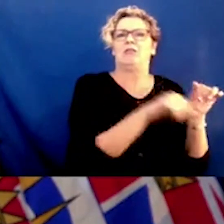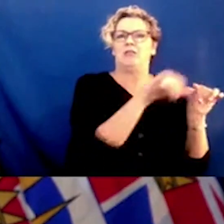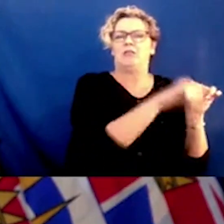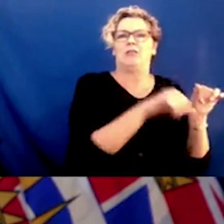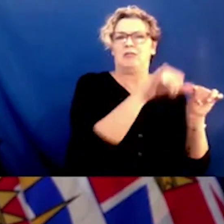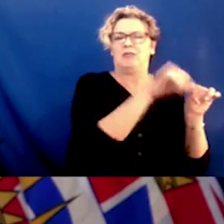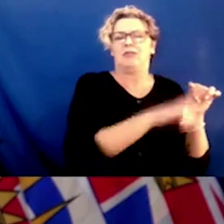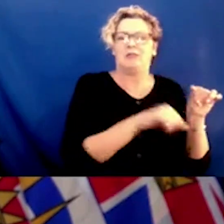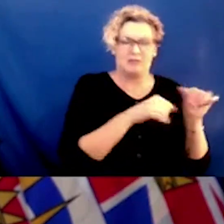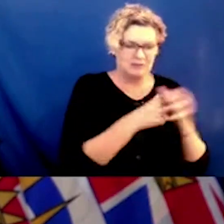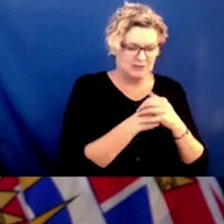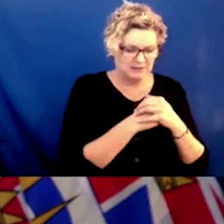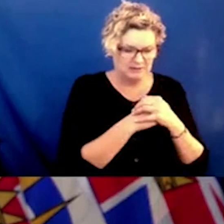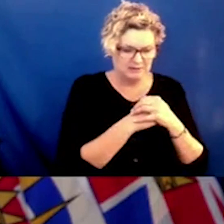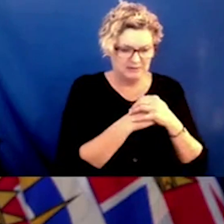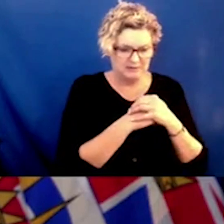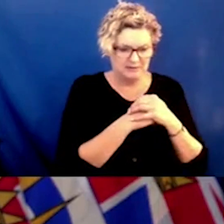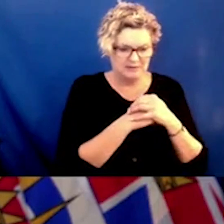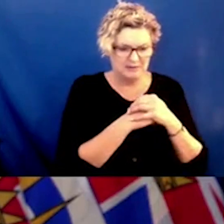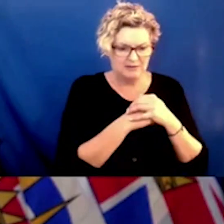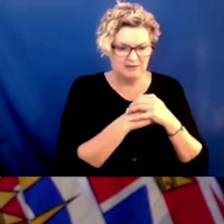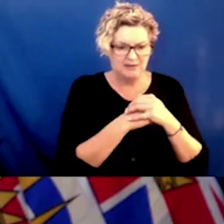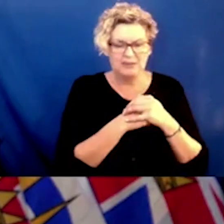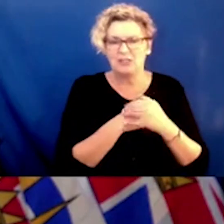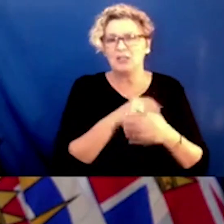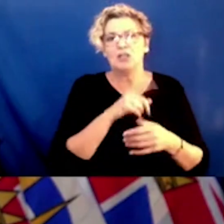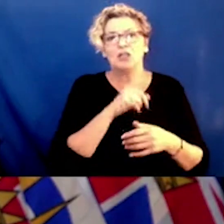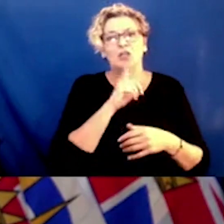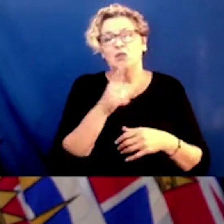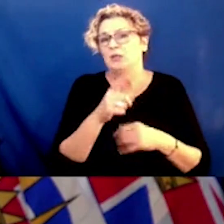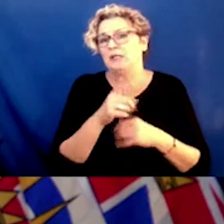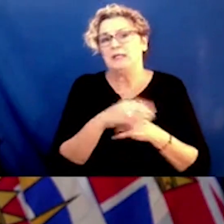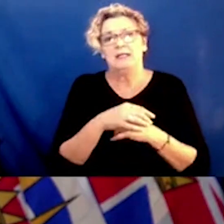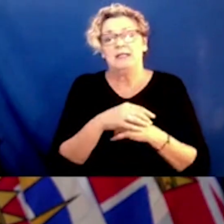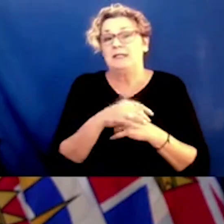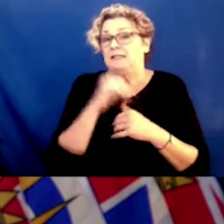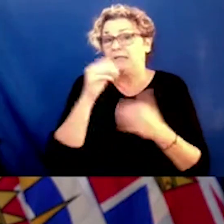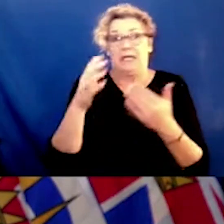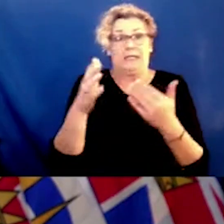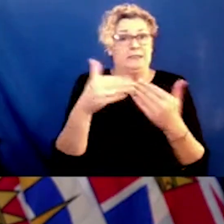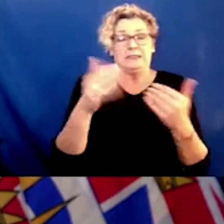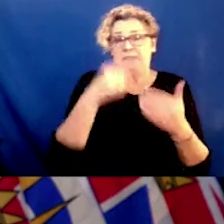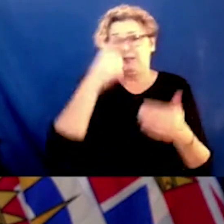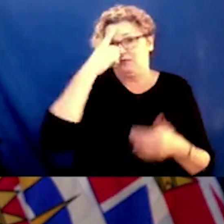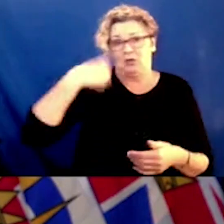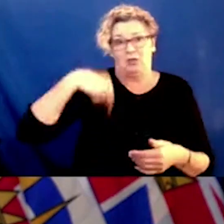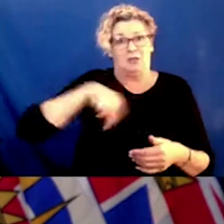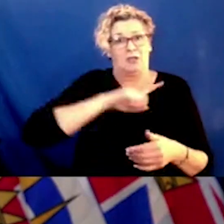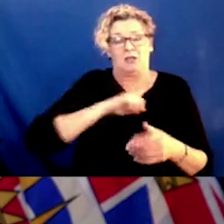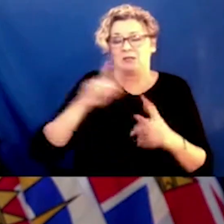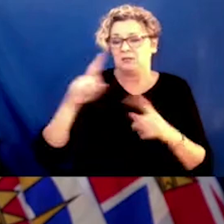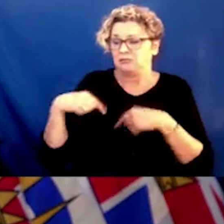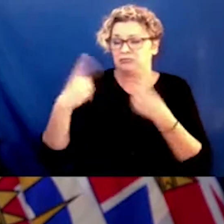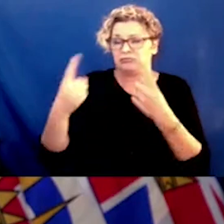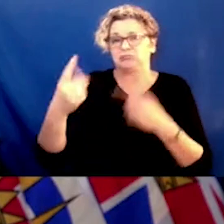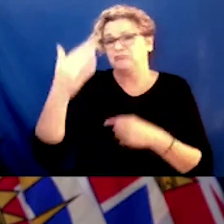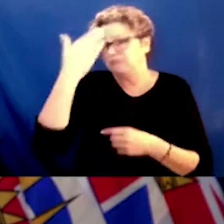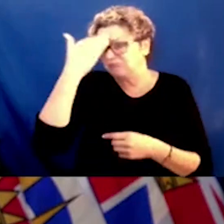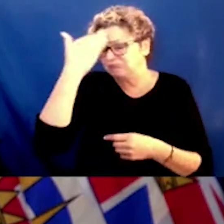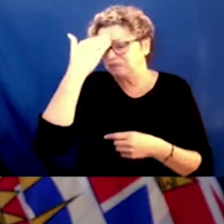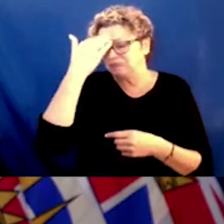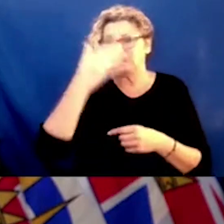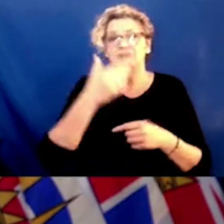chances of mixing. And don't share food and drinks. And always, always remember, if you're feeling at all